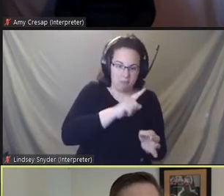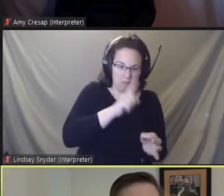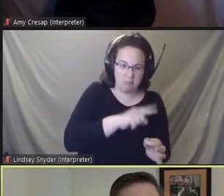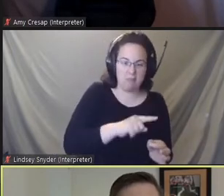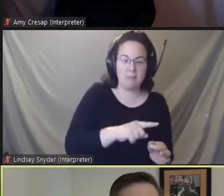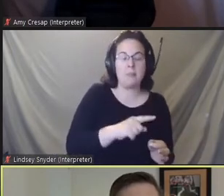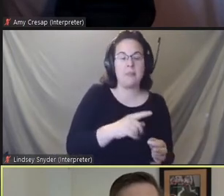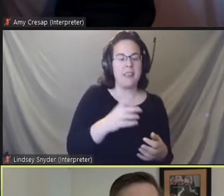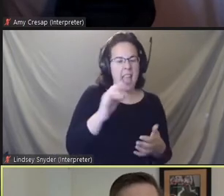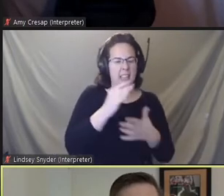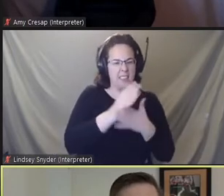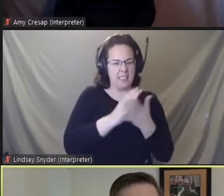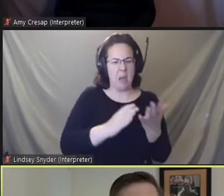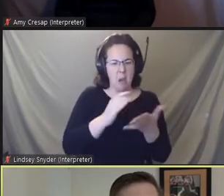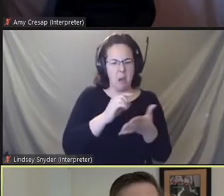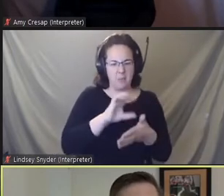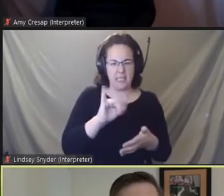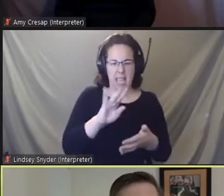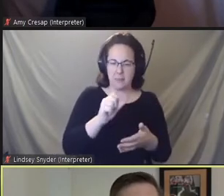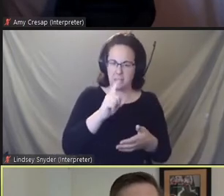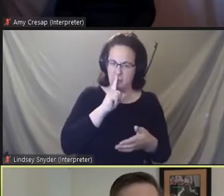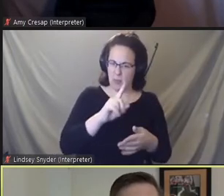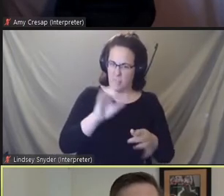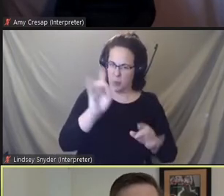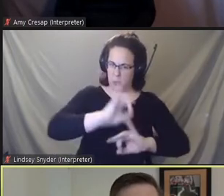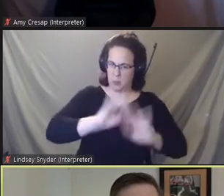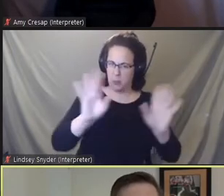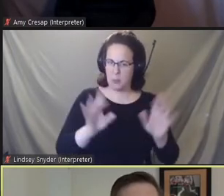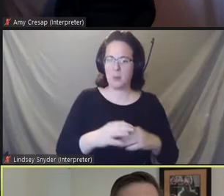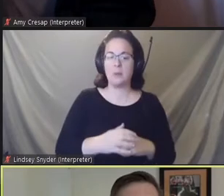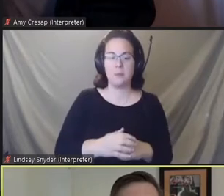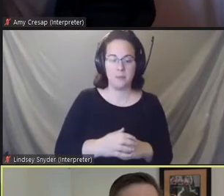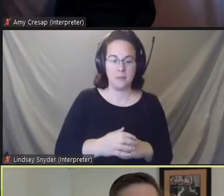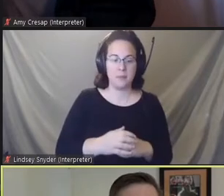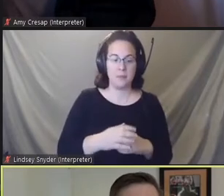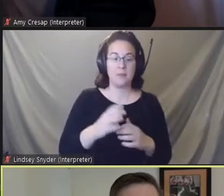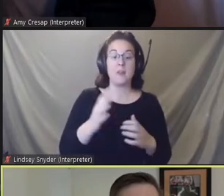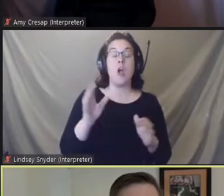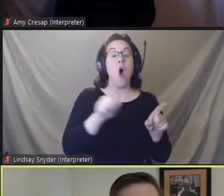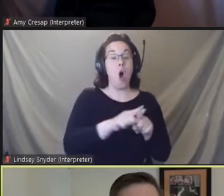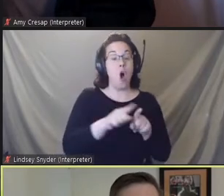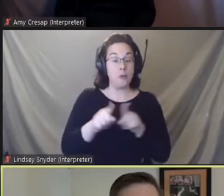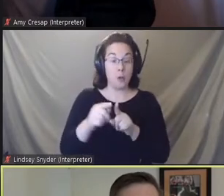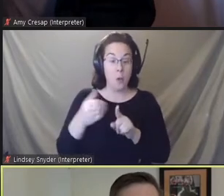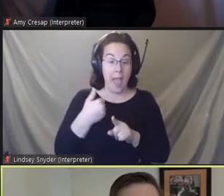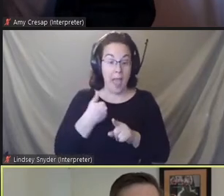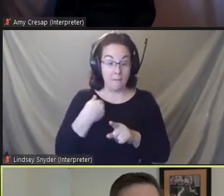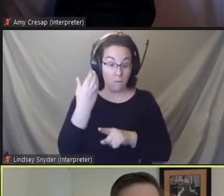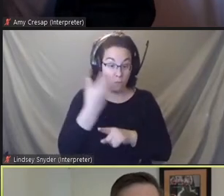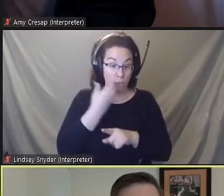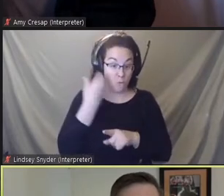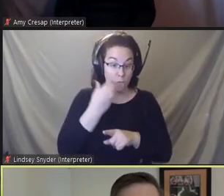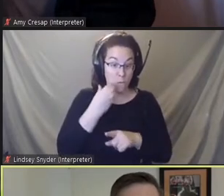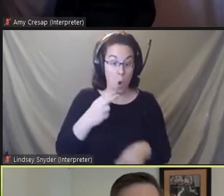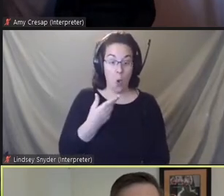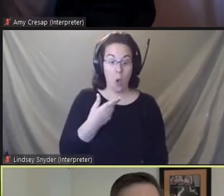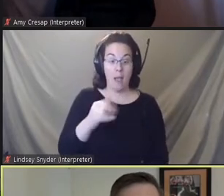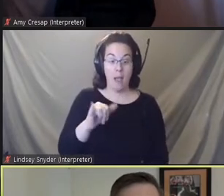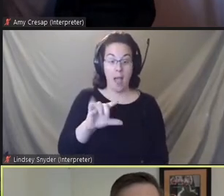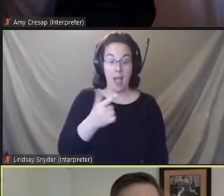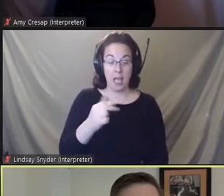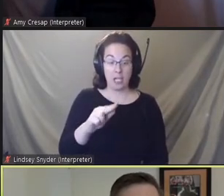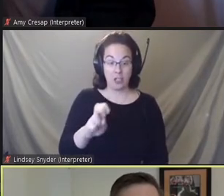particularly pernicious scams. The page also houses our phone hygiene, or how to clean your device, poster and